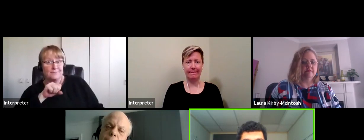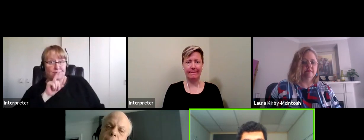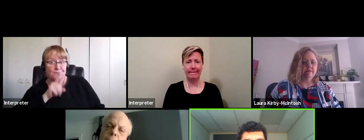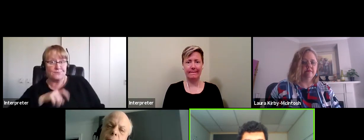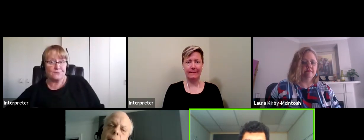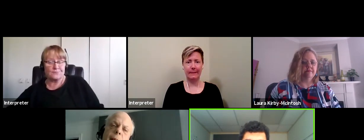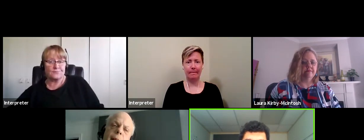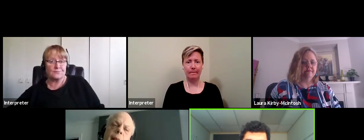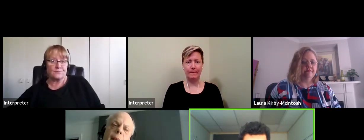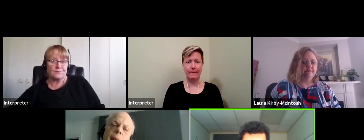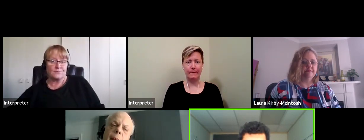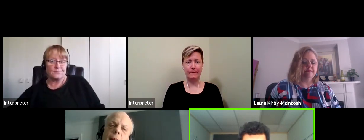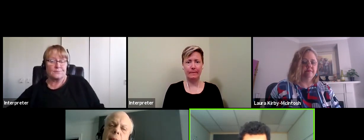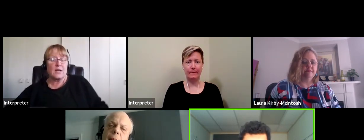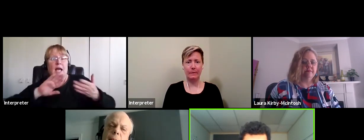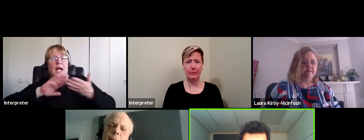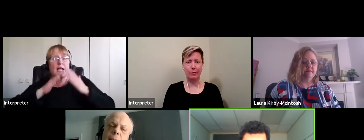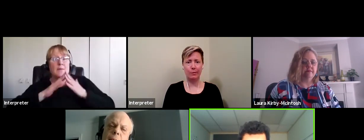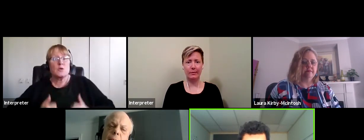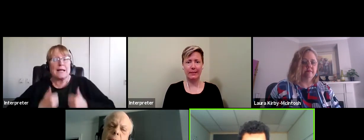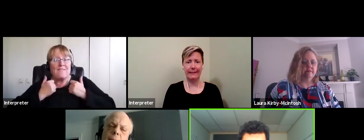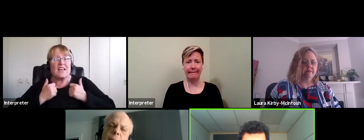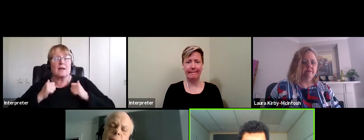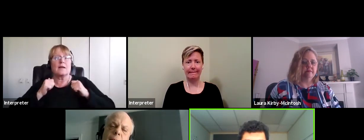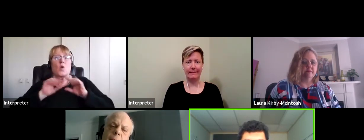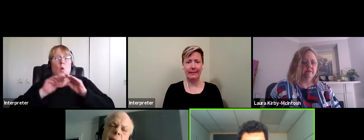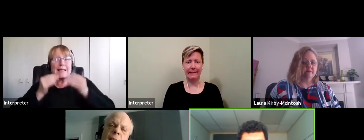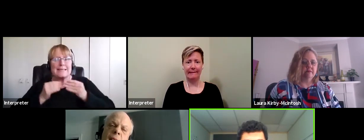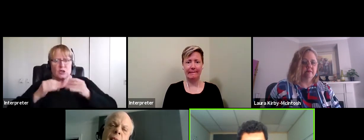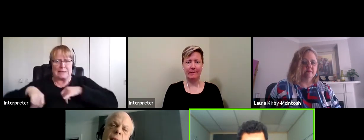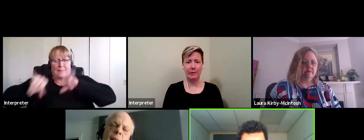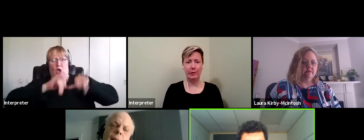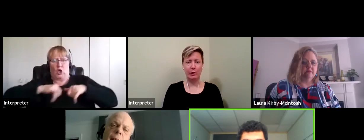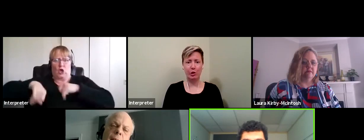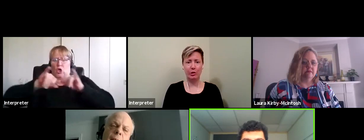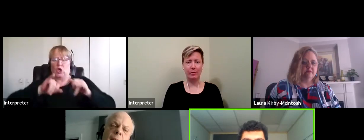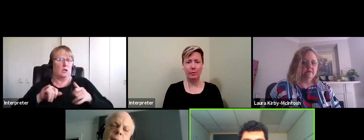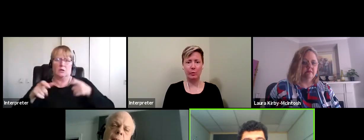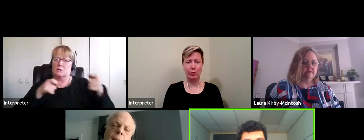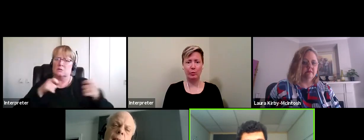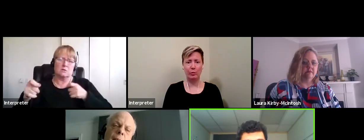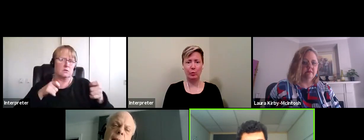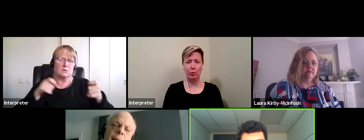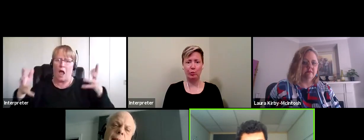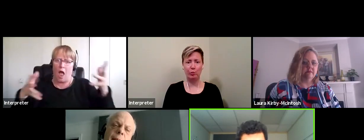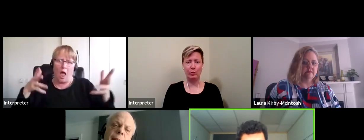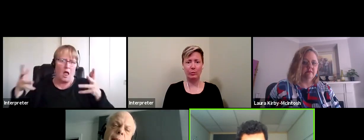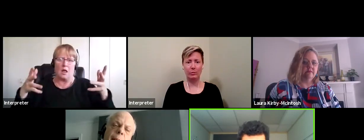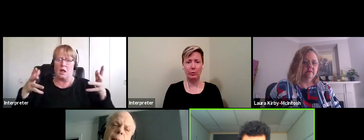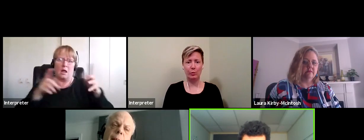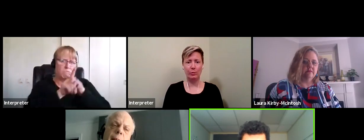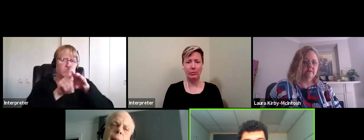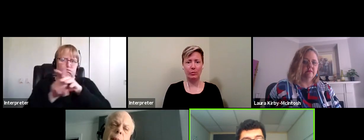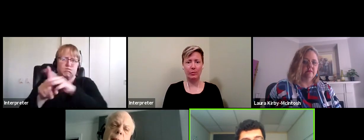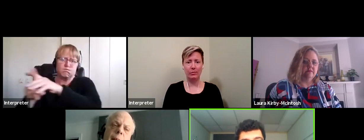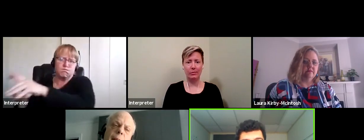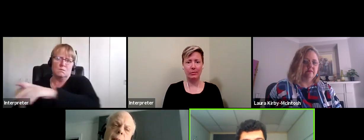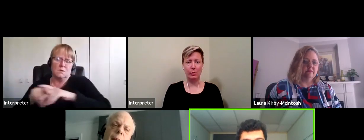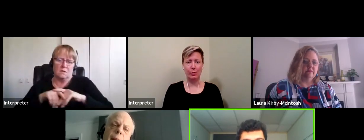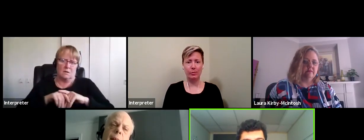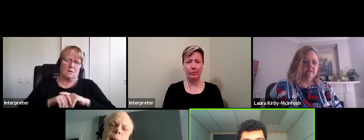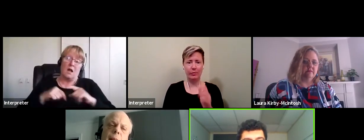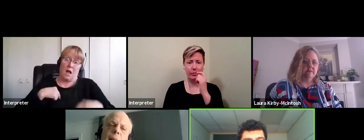been community living type organizations across the province have been dealing with this kind of on a case-by-case basis. And I'm very happy